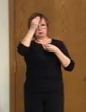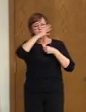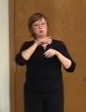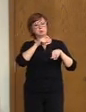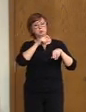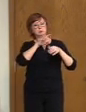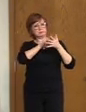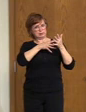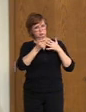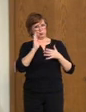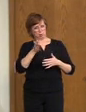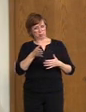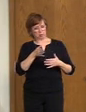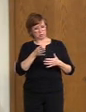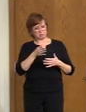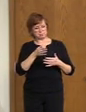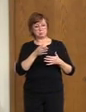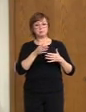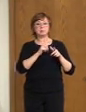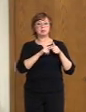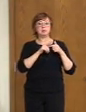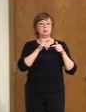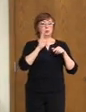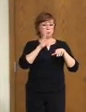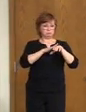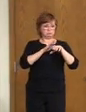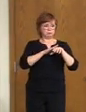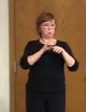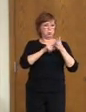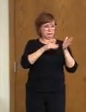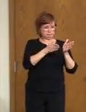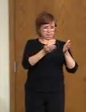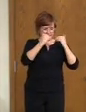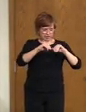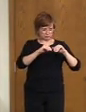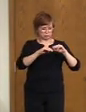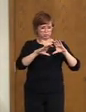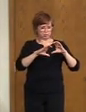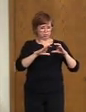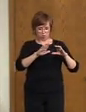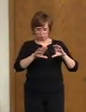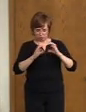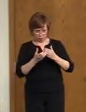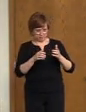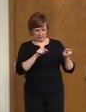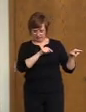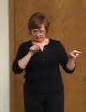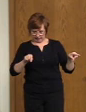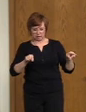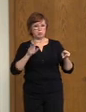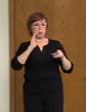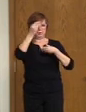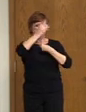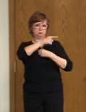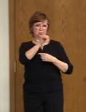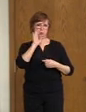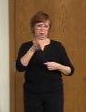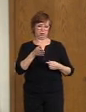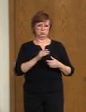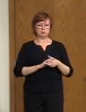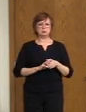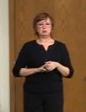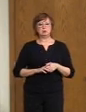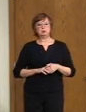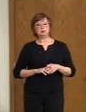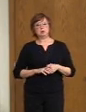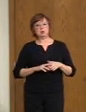to maintain, and it's important that folks understand, and this will be part of the communication process, is starting the vaccination process doesn't mean that the